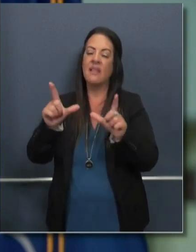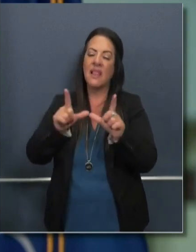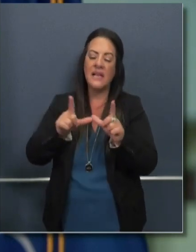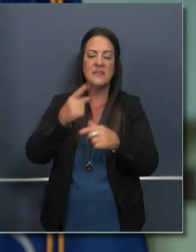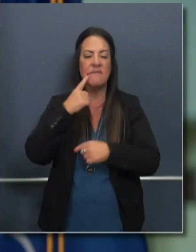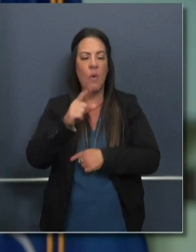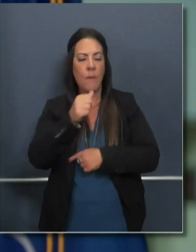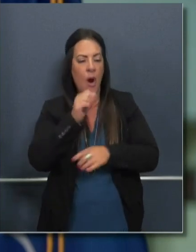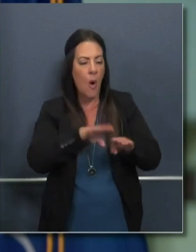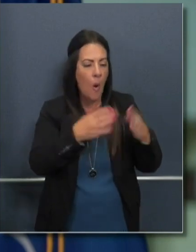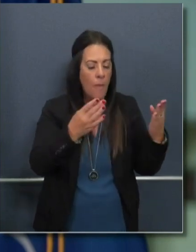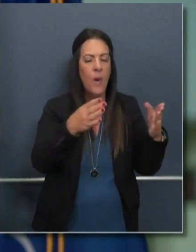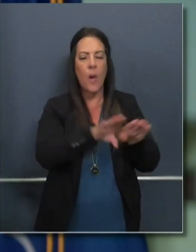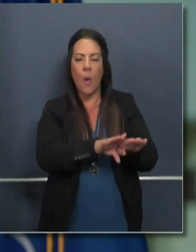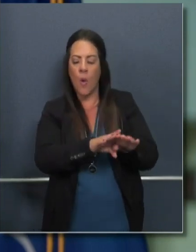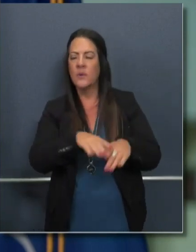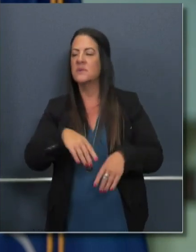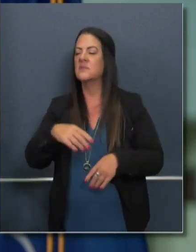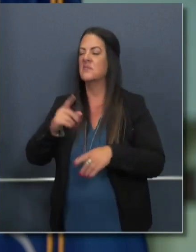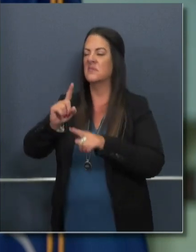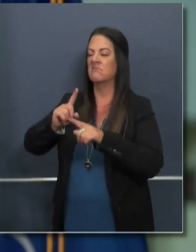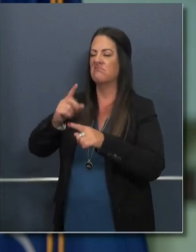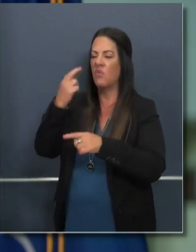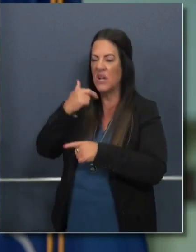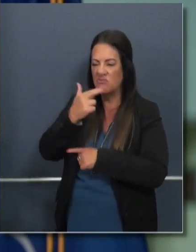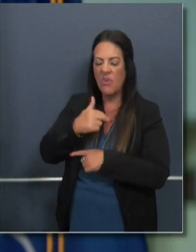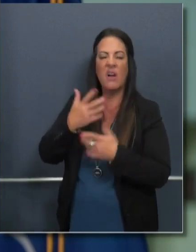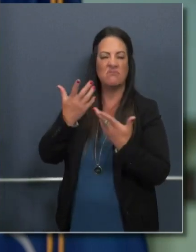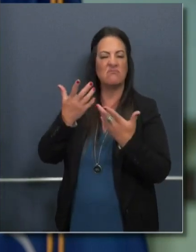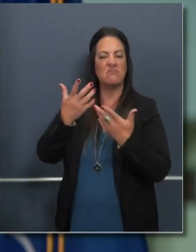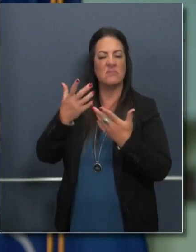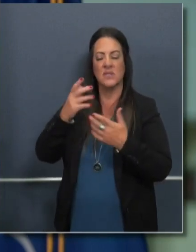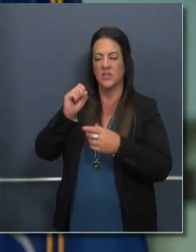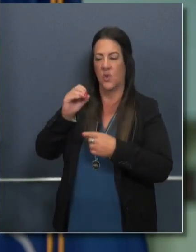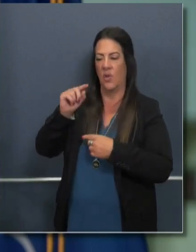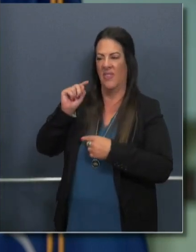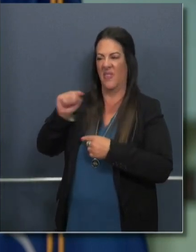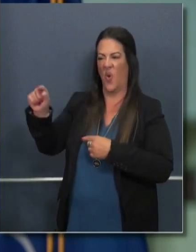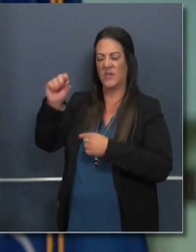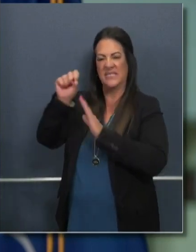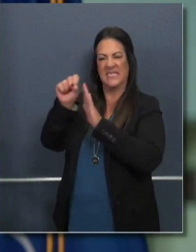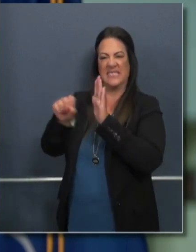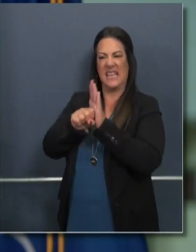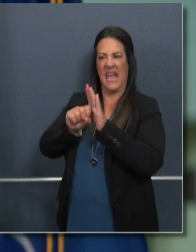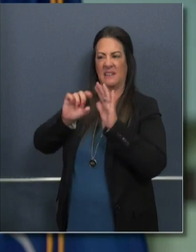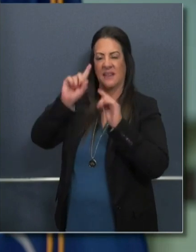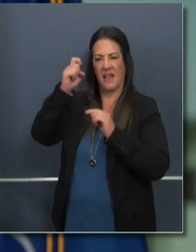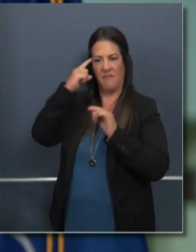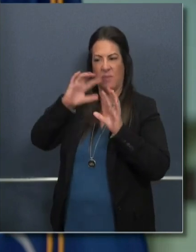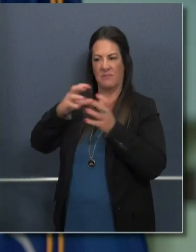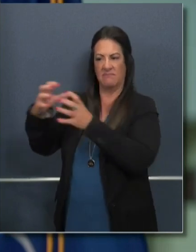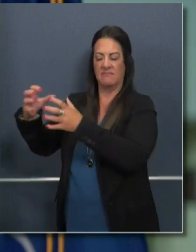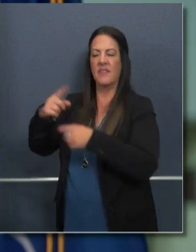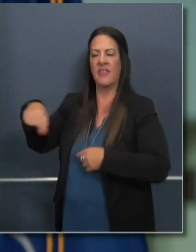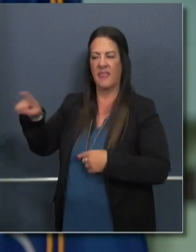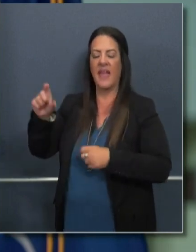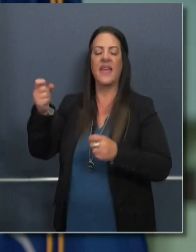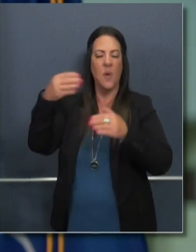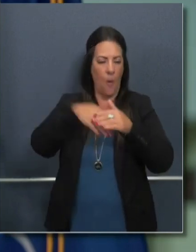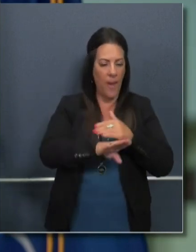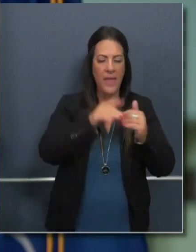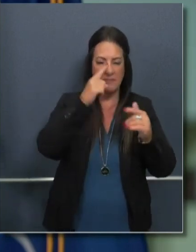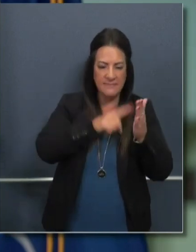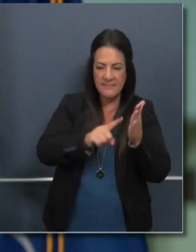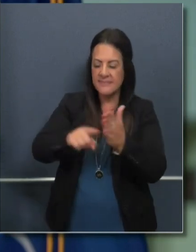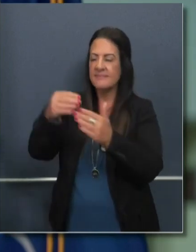and the like is the Alcohol Beverage Control State Agency, where we can enforce guidelines. As it relates to mask wearing, we again